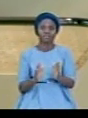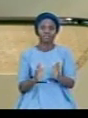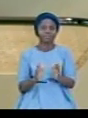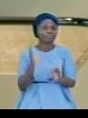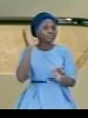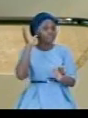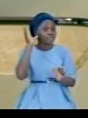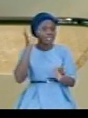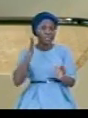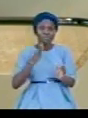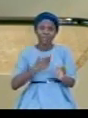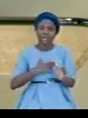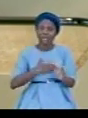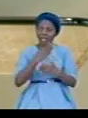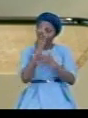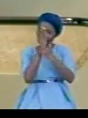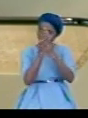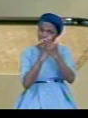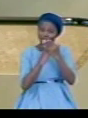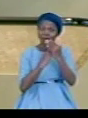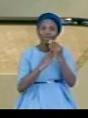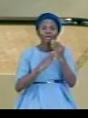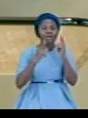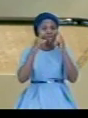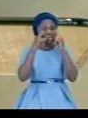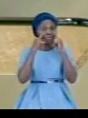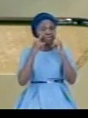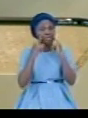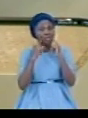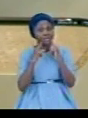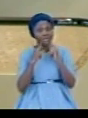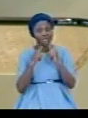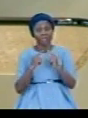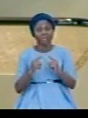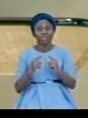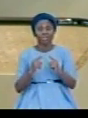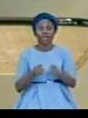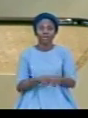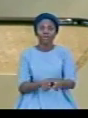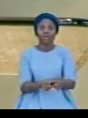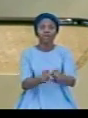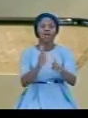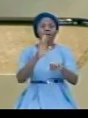Hear my humble cry while on others thou art